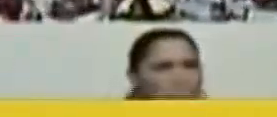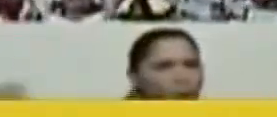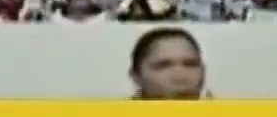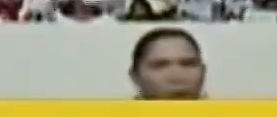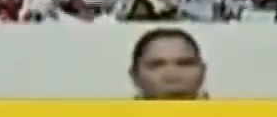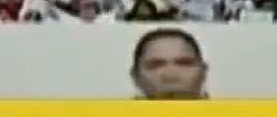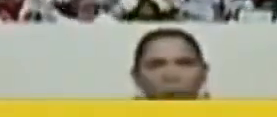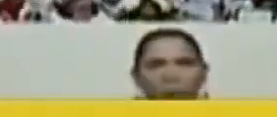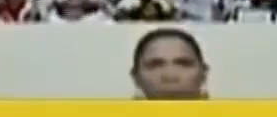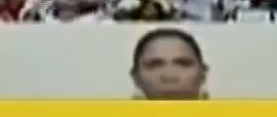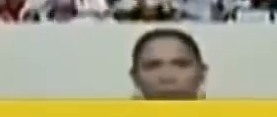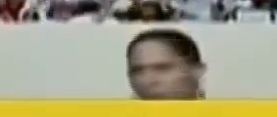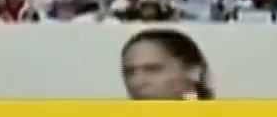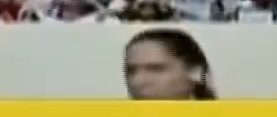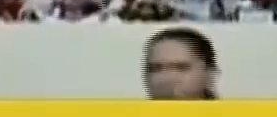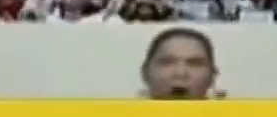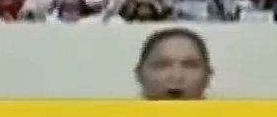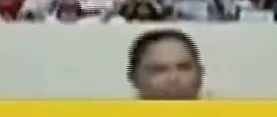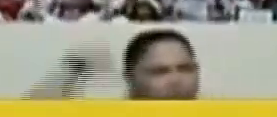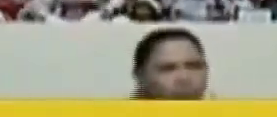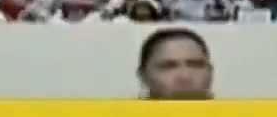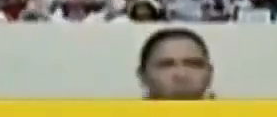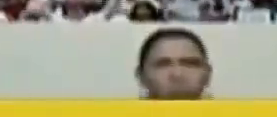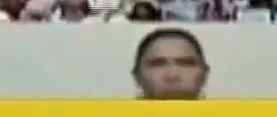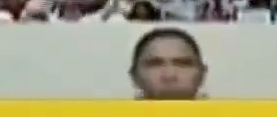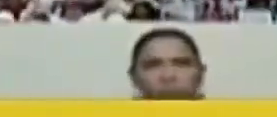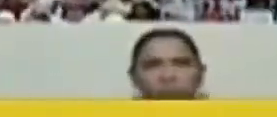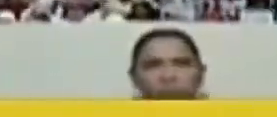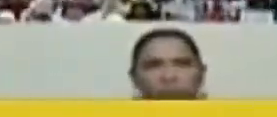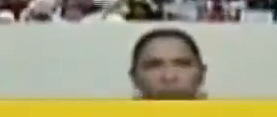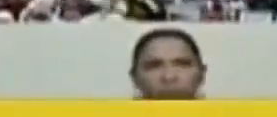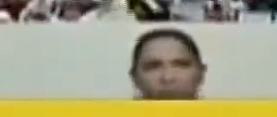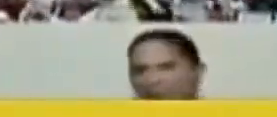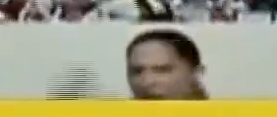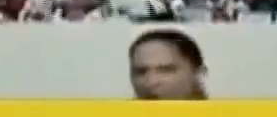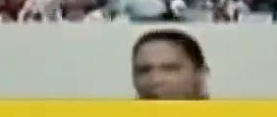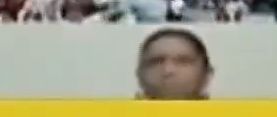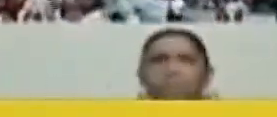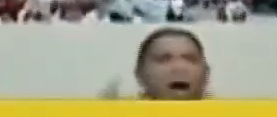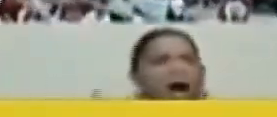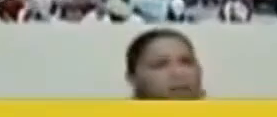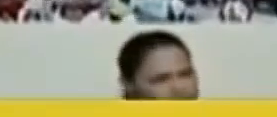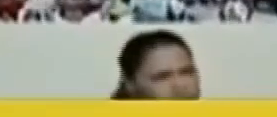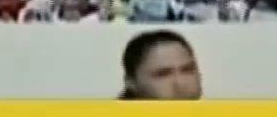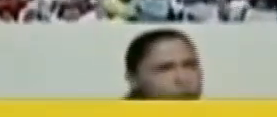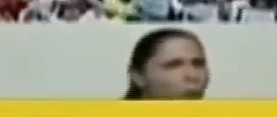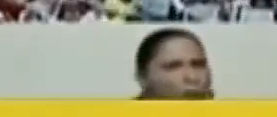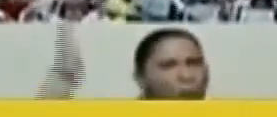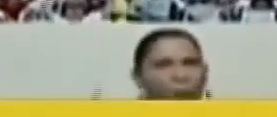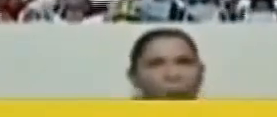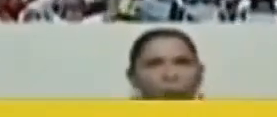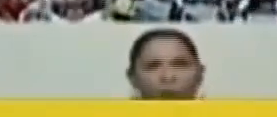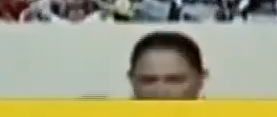of Venezuela. They can all leave. Enough intervention. We have dignity